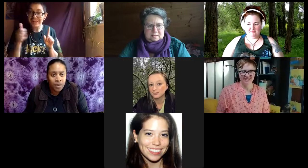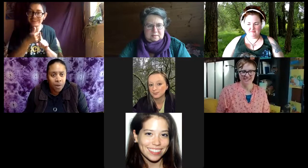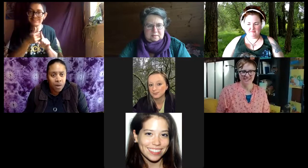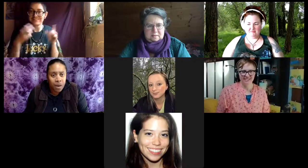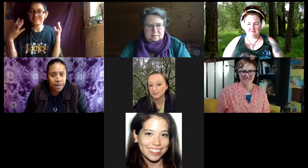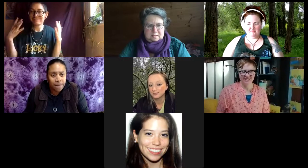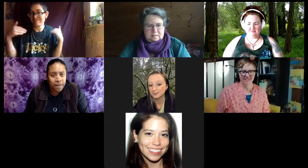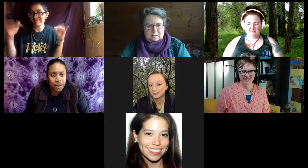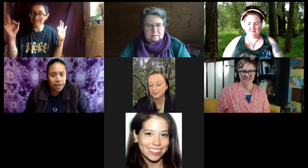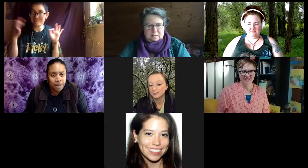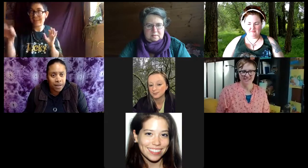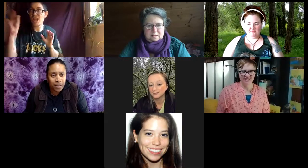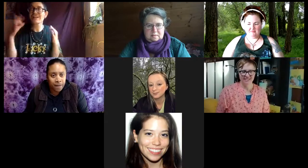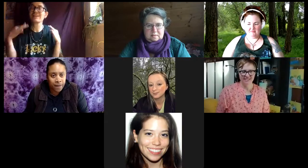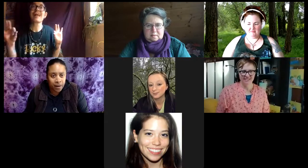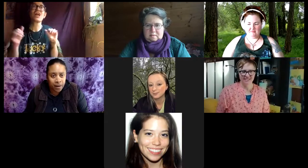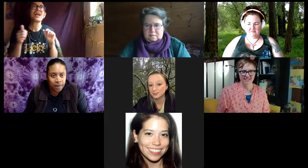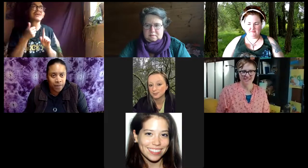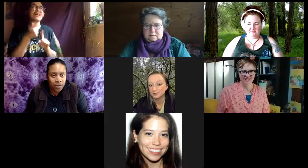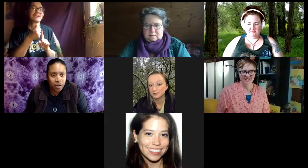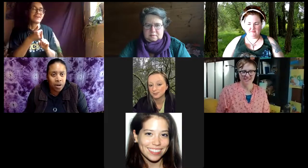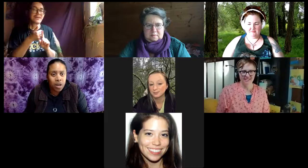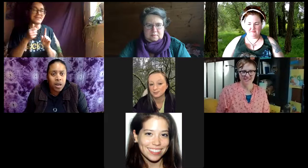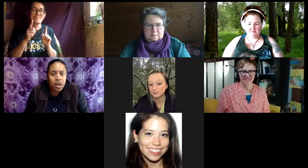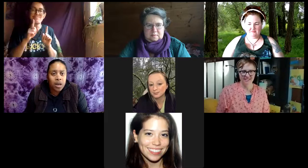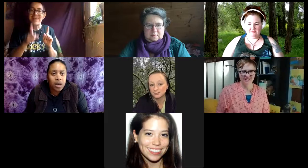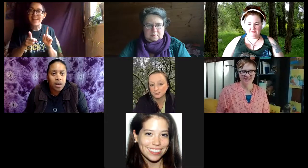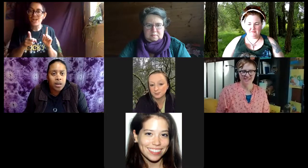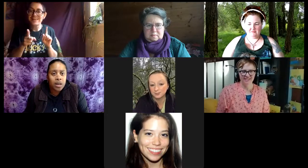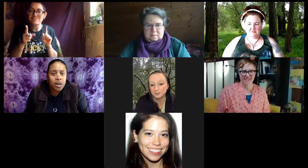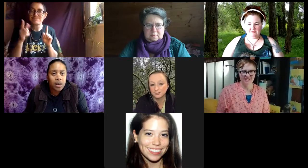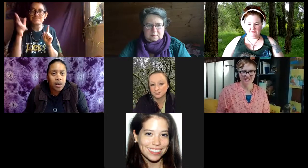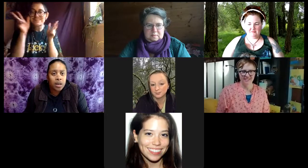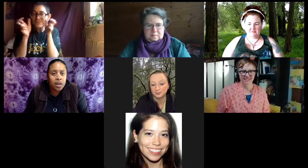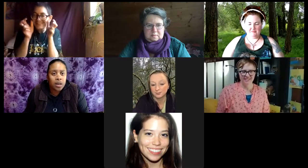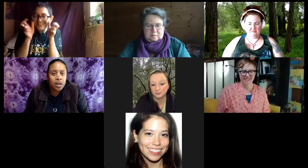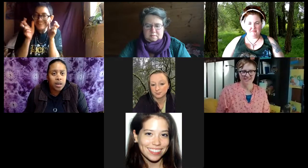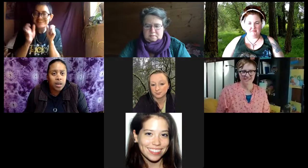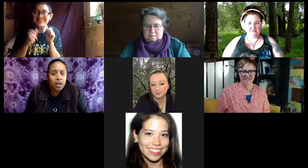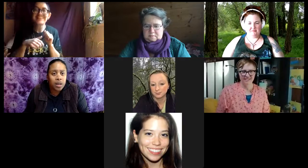And so he's a fairy for sure, and he's